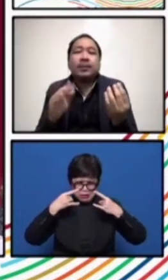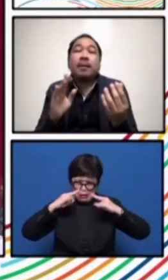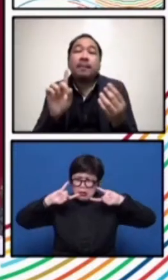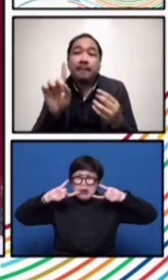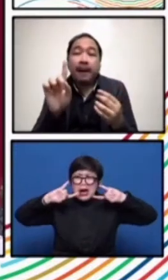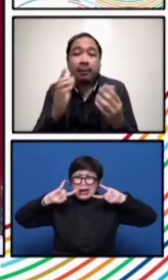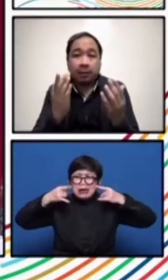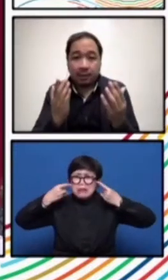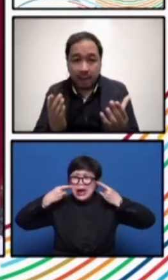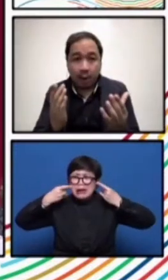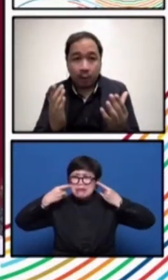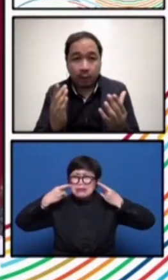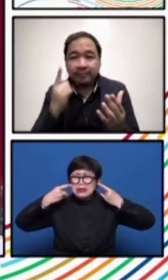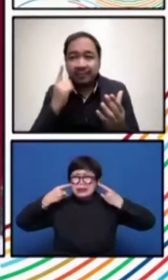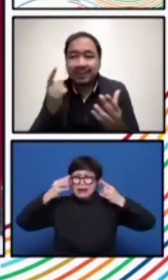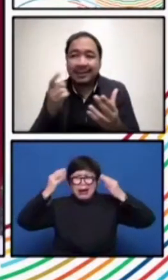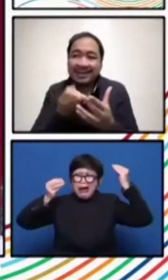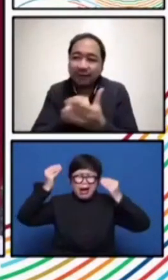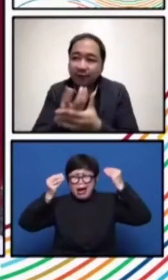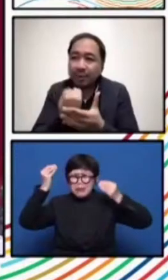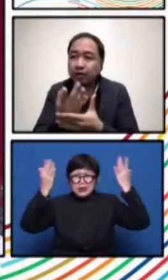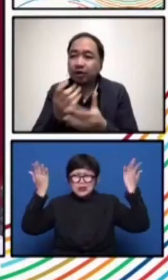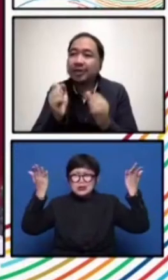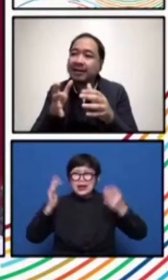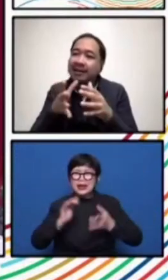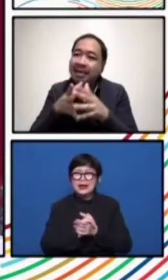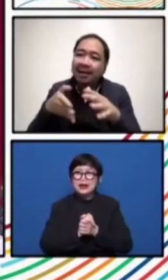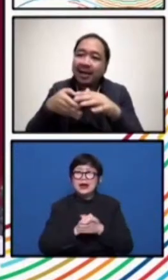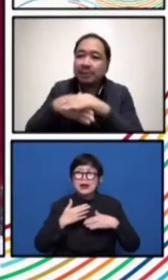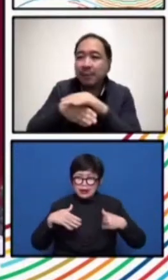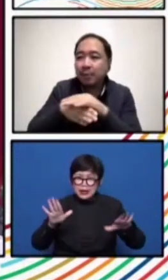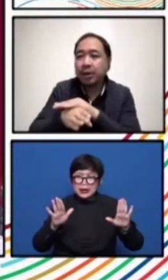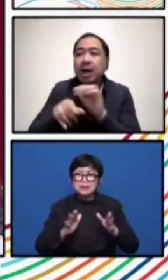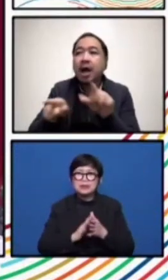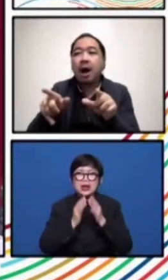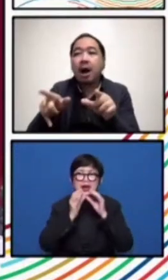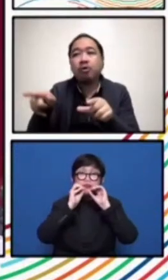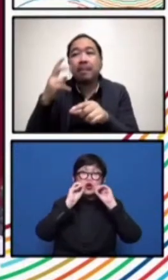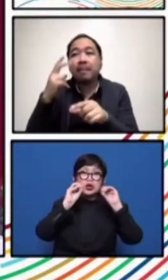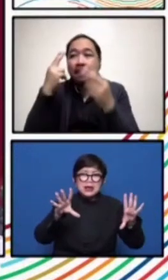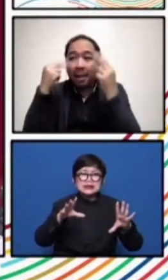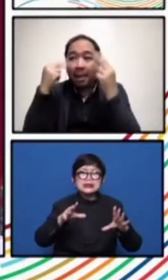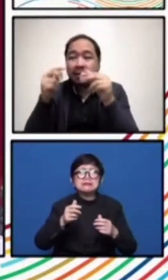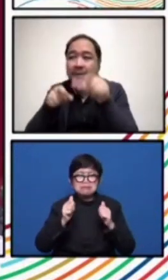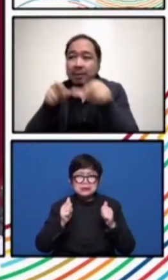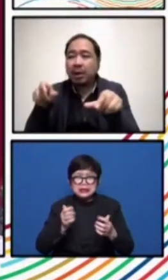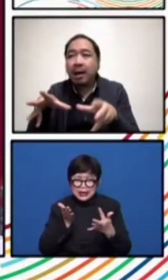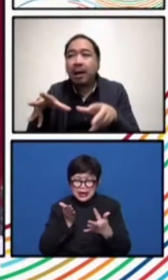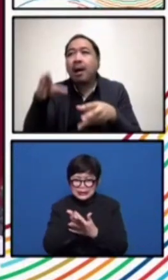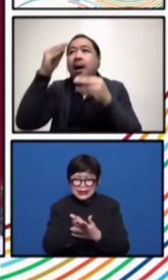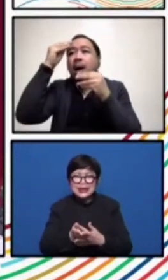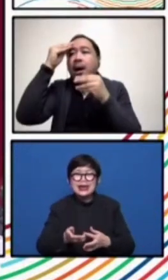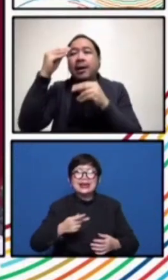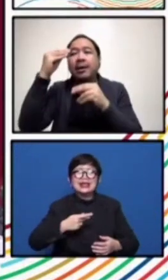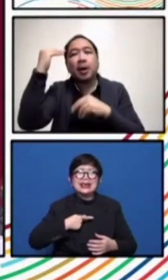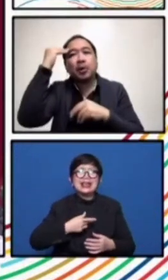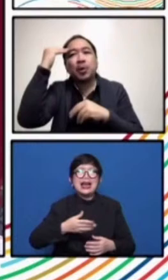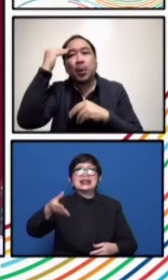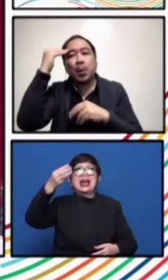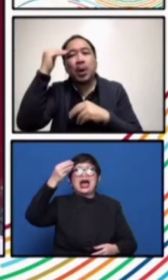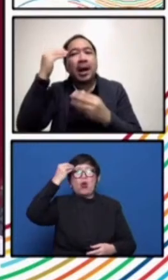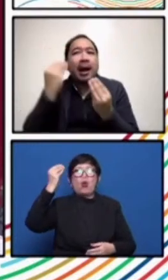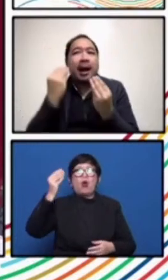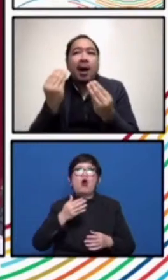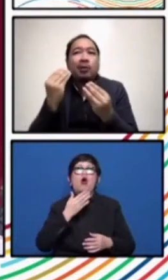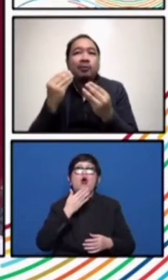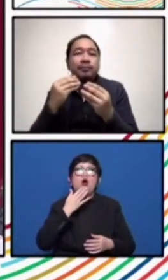now if you make information accessible we can easily find that out so that is how we